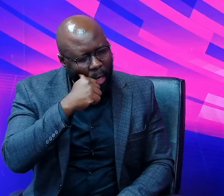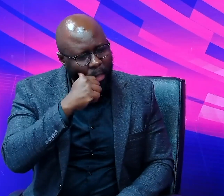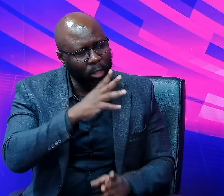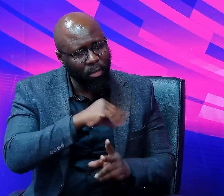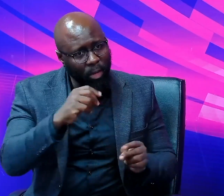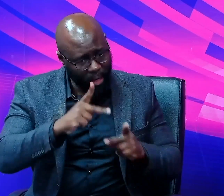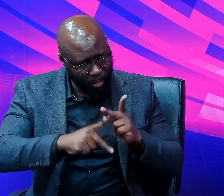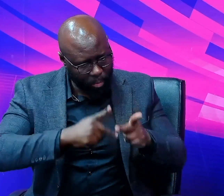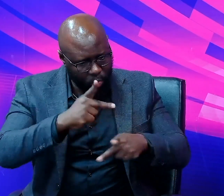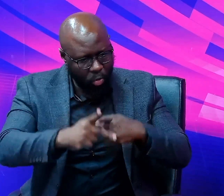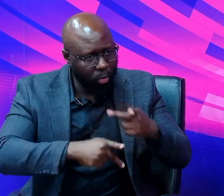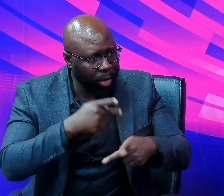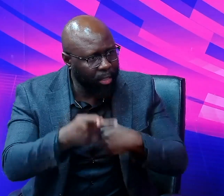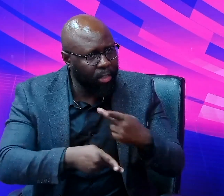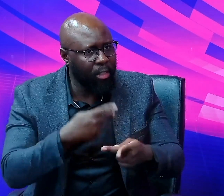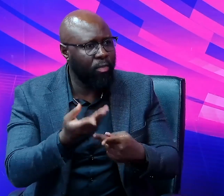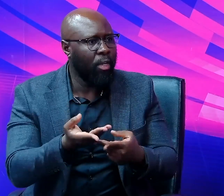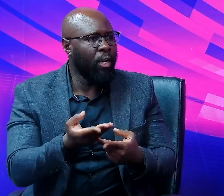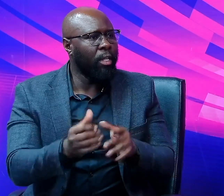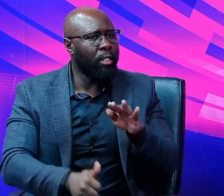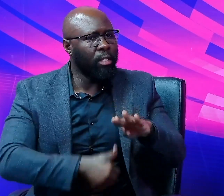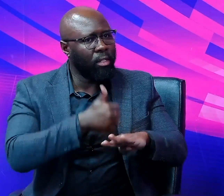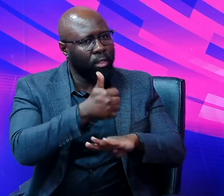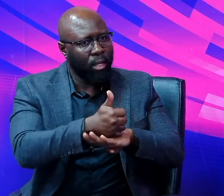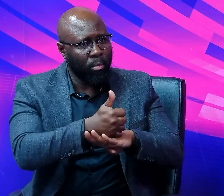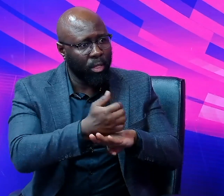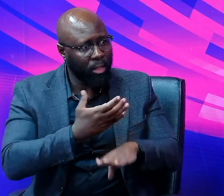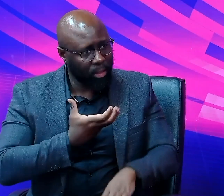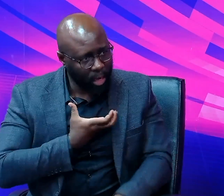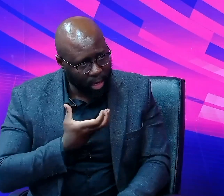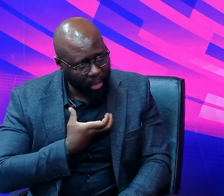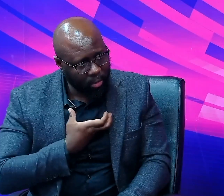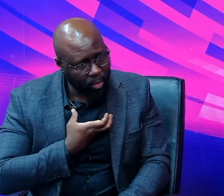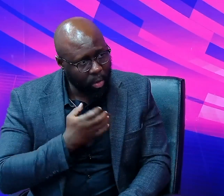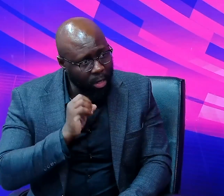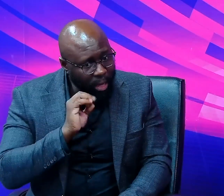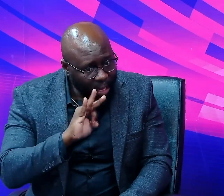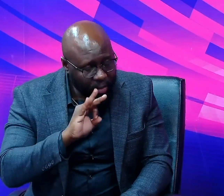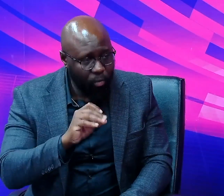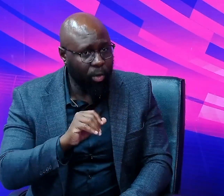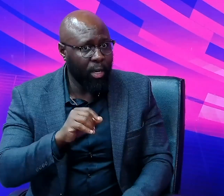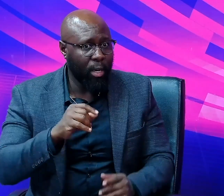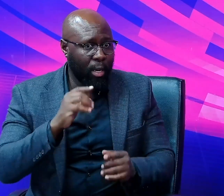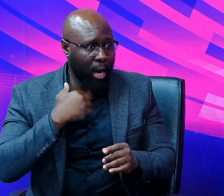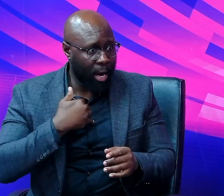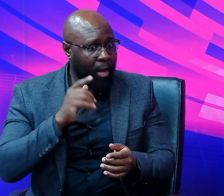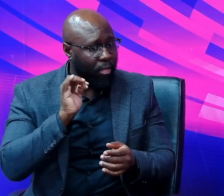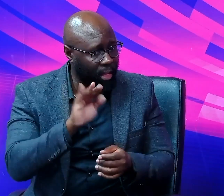This bill is very nice and very good and very progressive. It establishes a council.